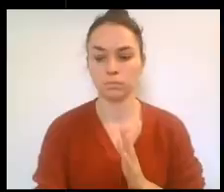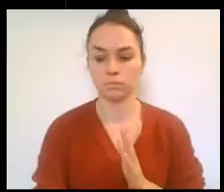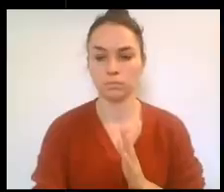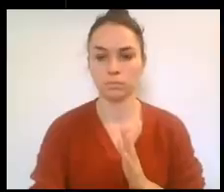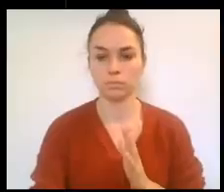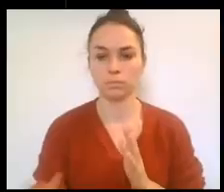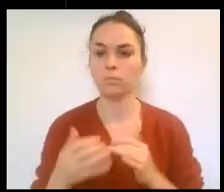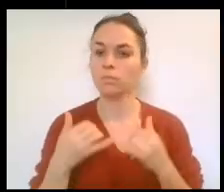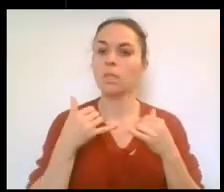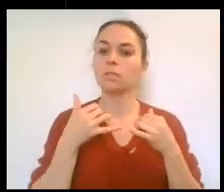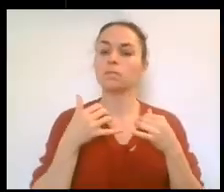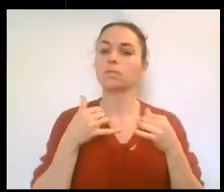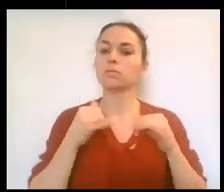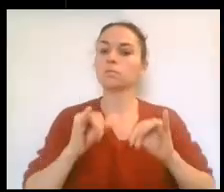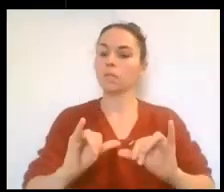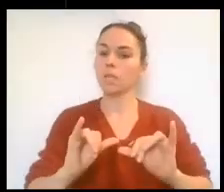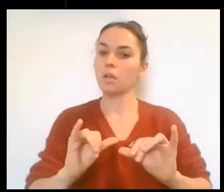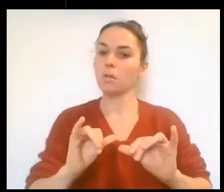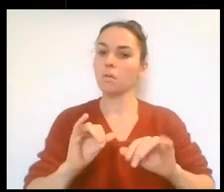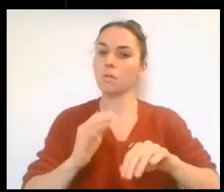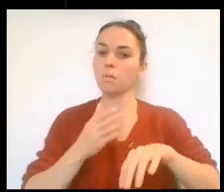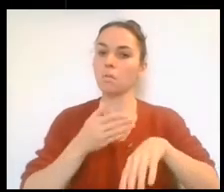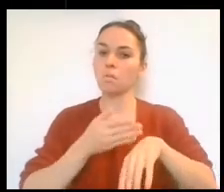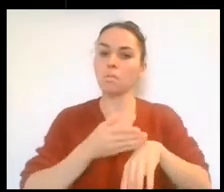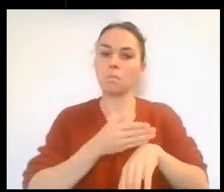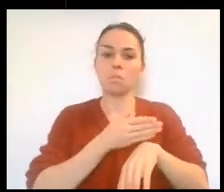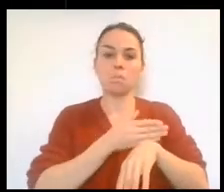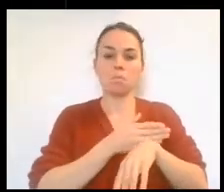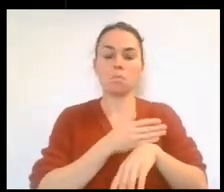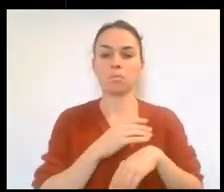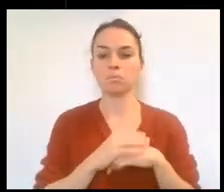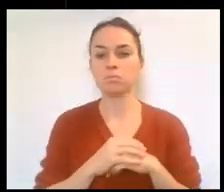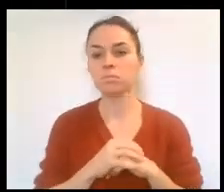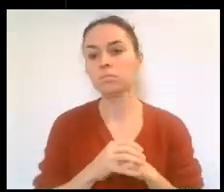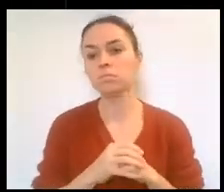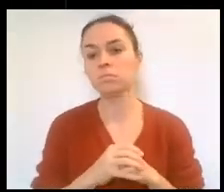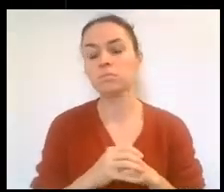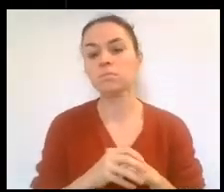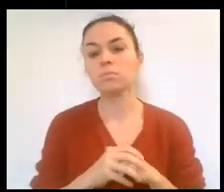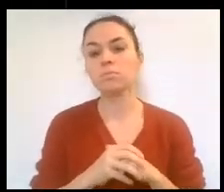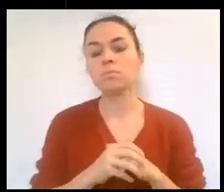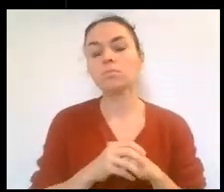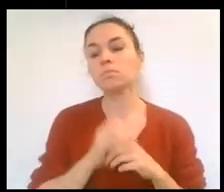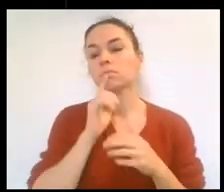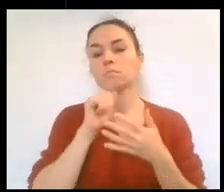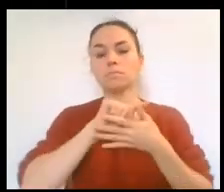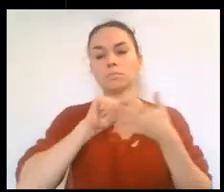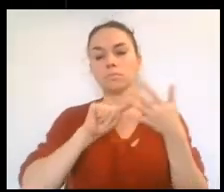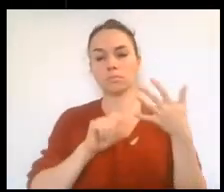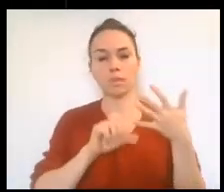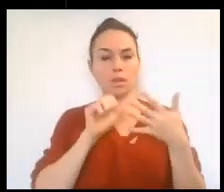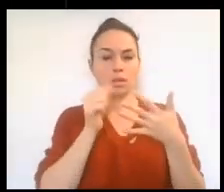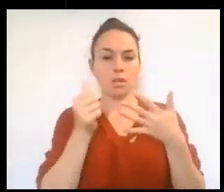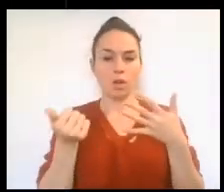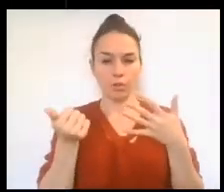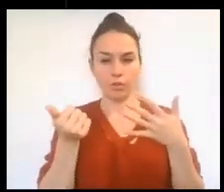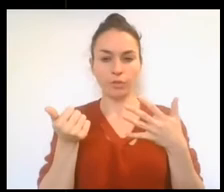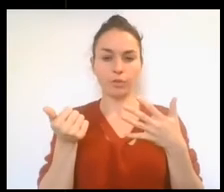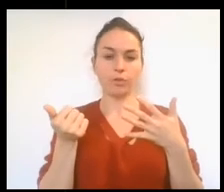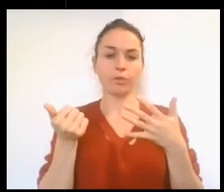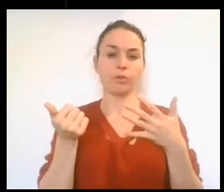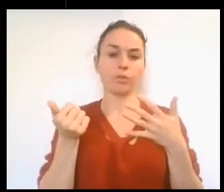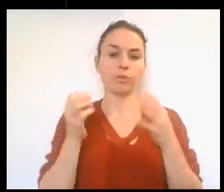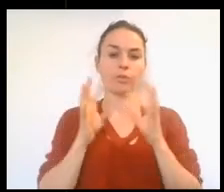So, and there was several other factors that were relevant.